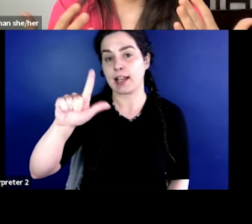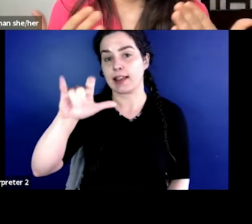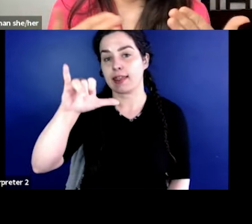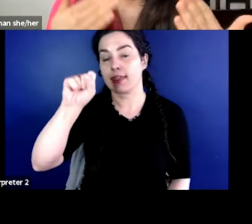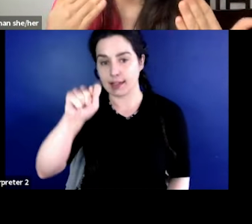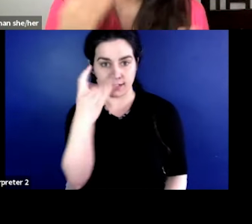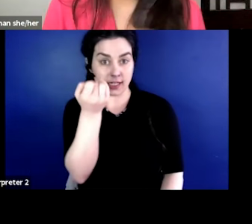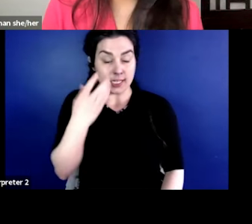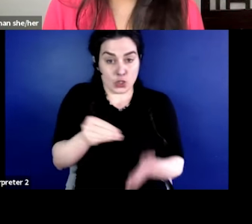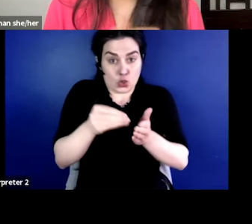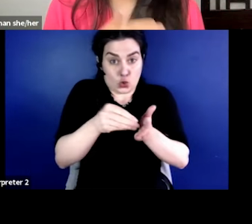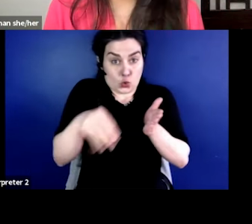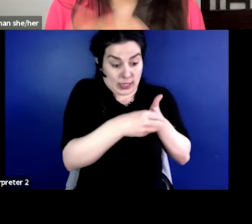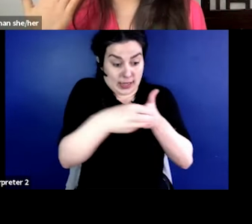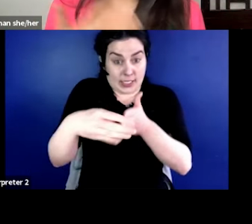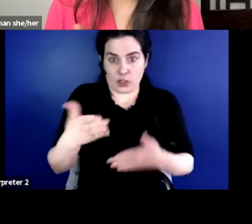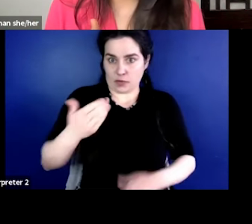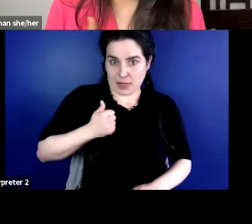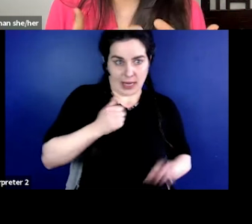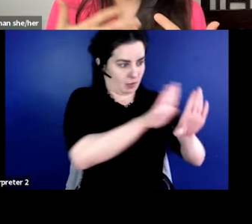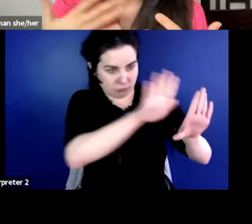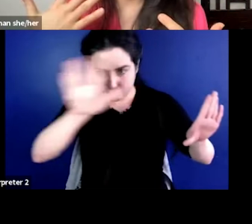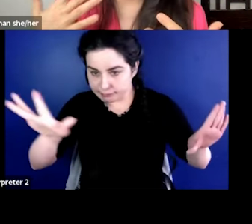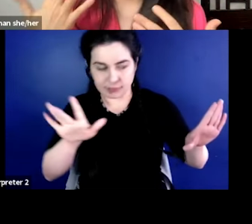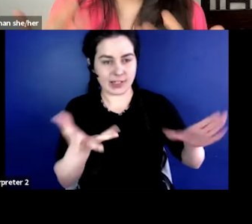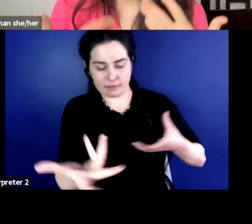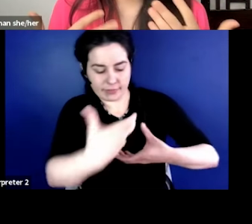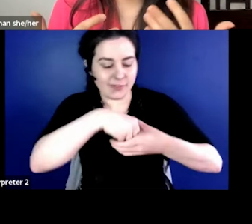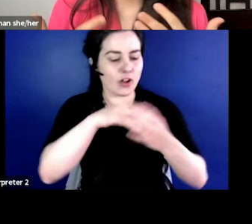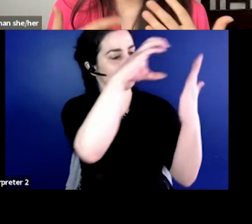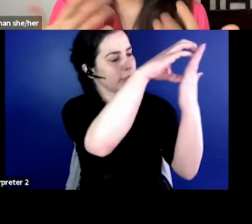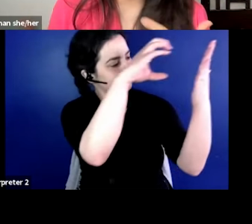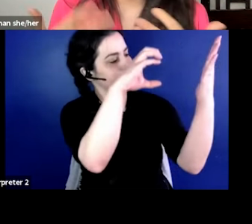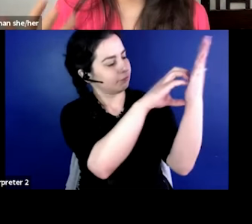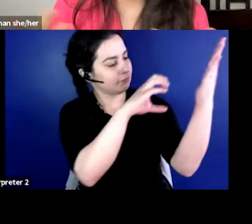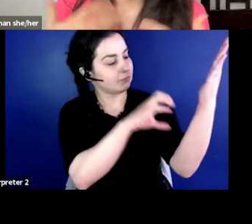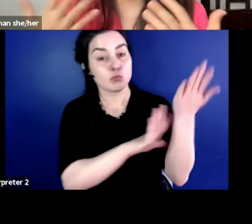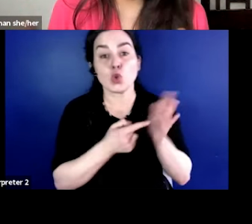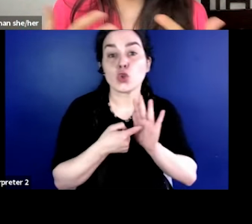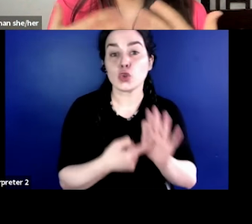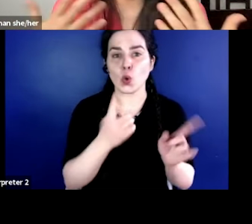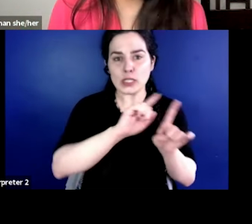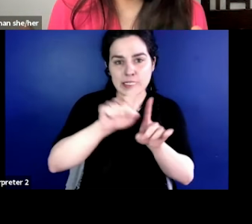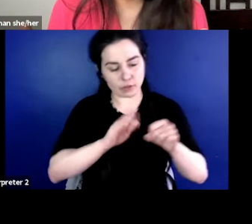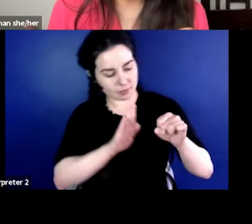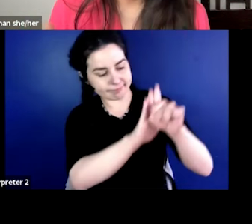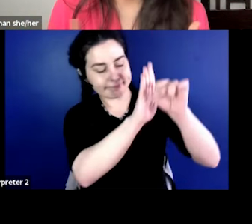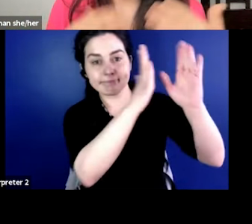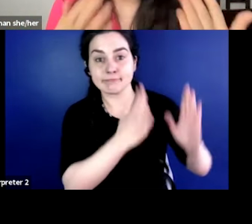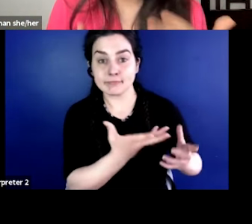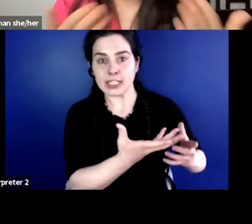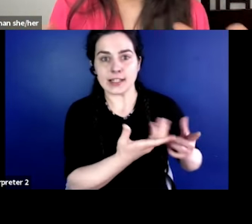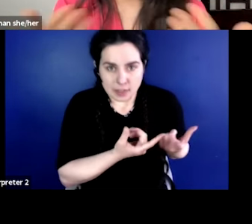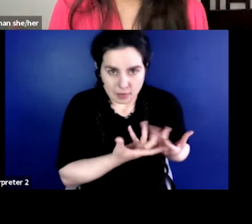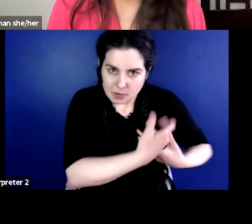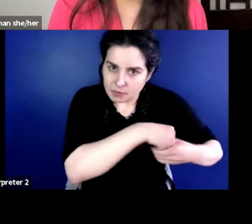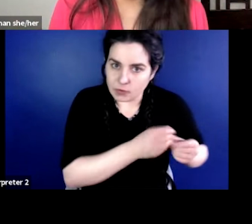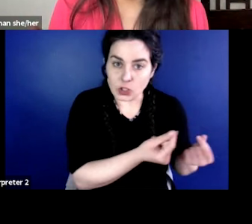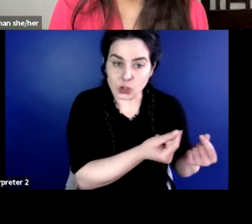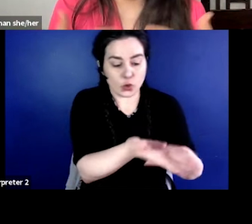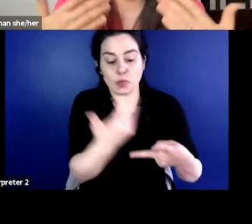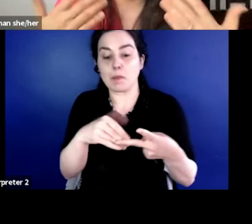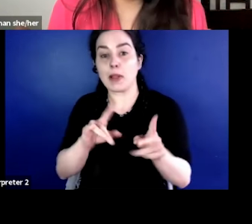across the country, where it profiles their stories of activism. And then it also has practical tools that they have created about how to address sexual